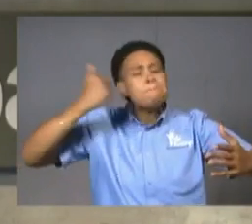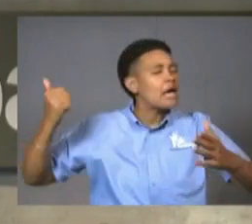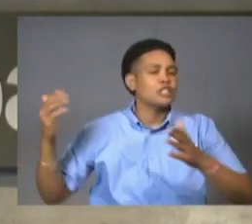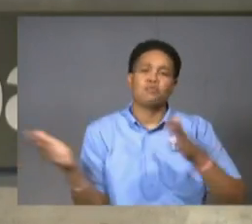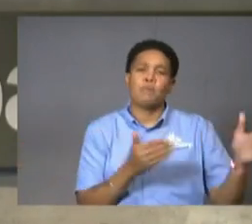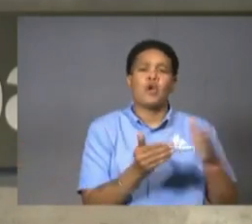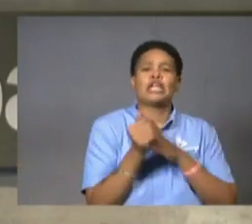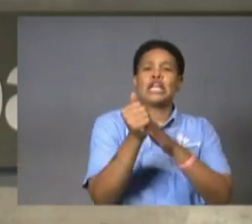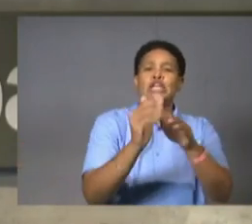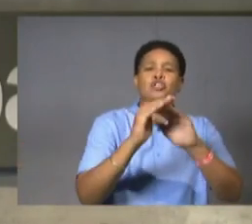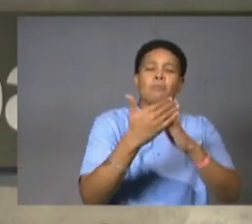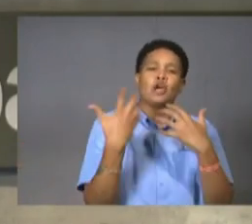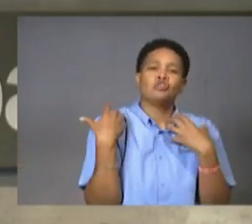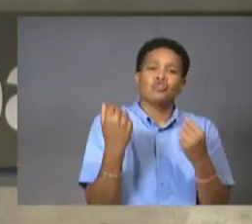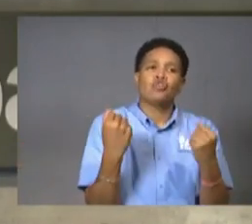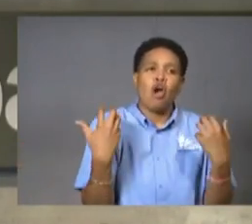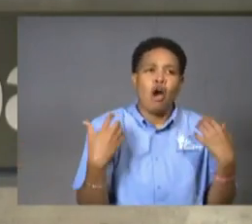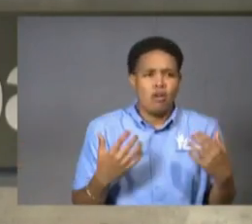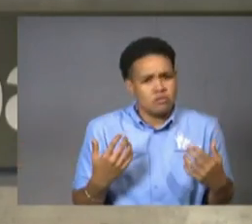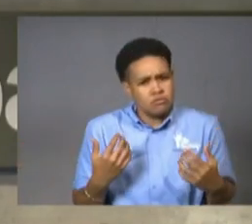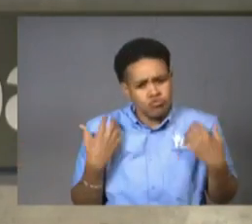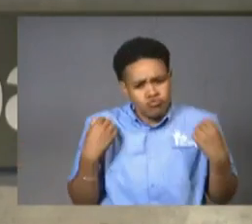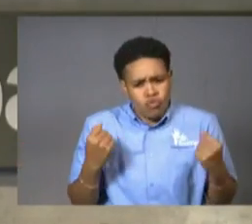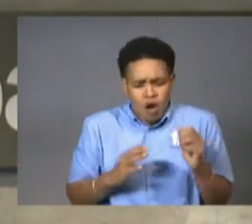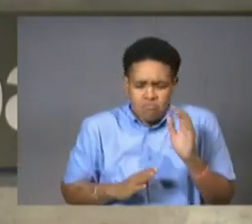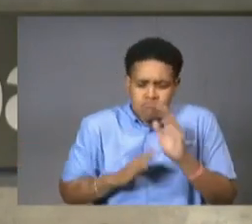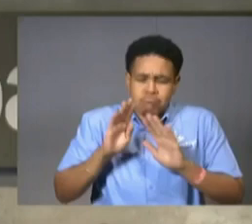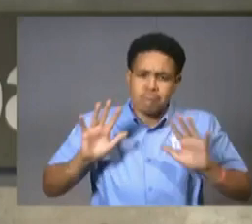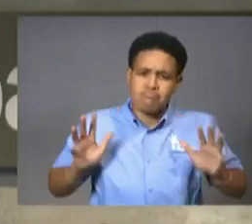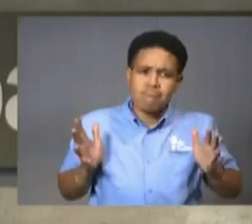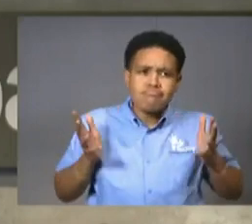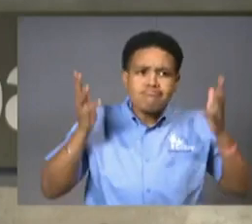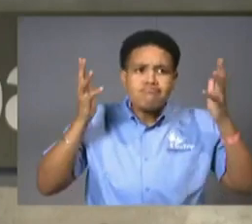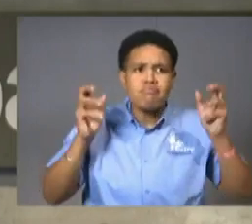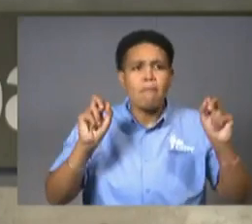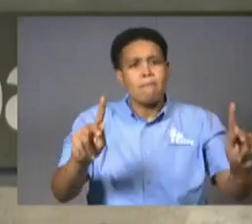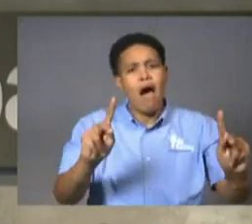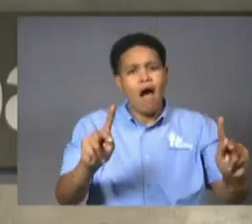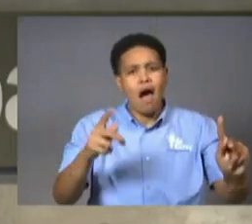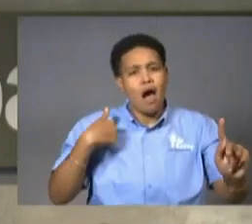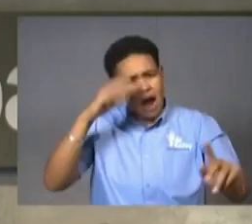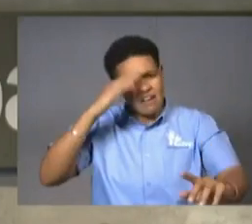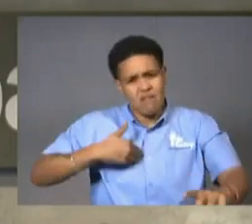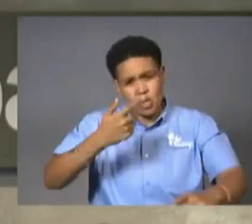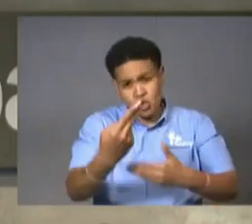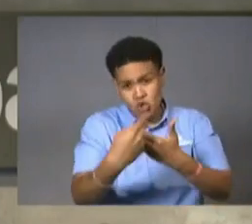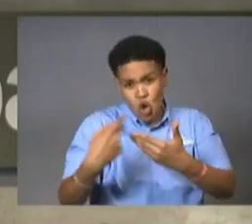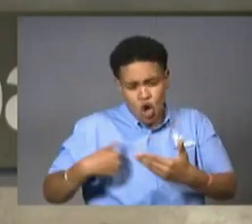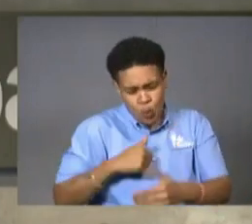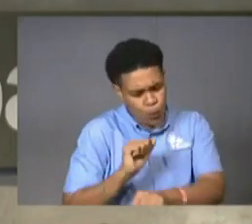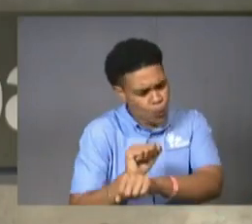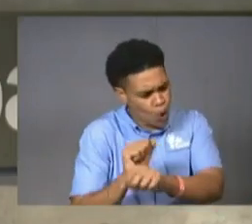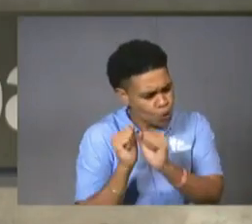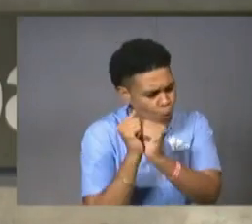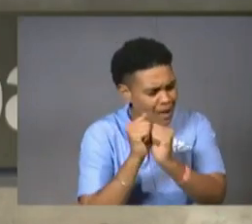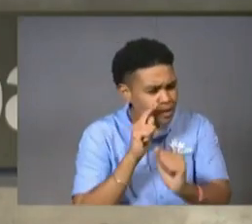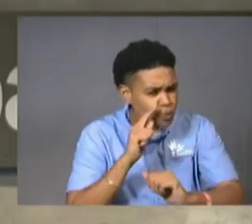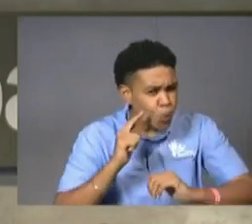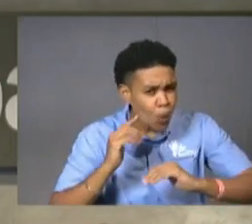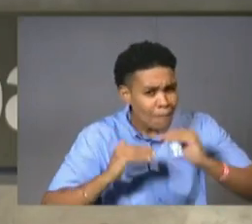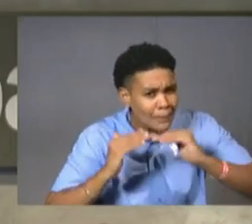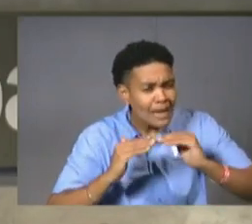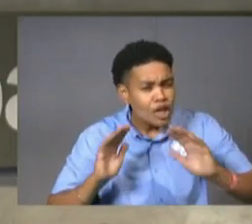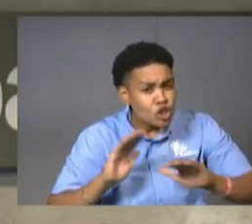to a strong recovery. I invite you to join us as we work together to build Jamaica,